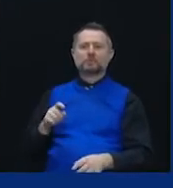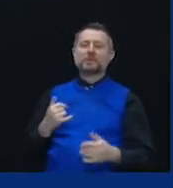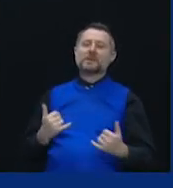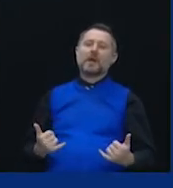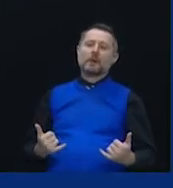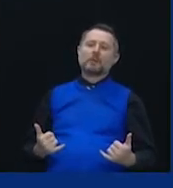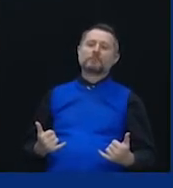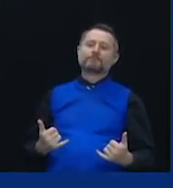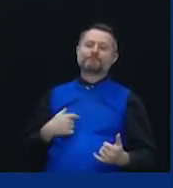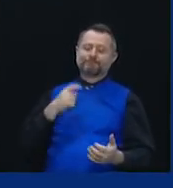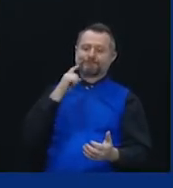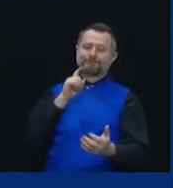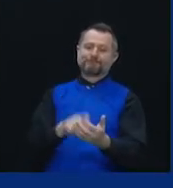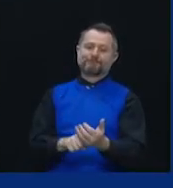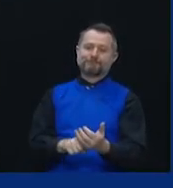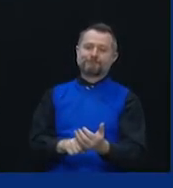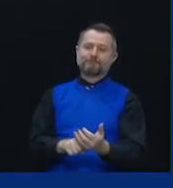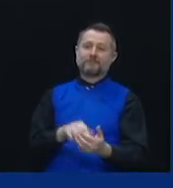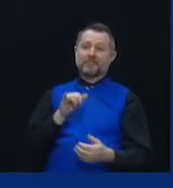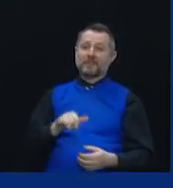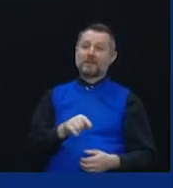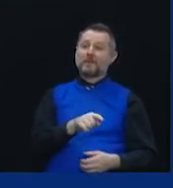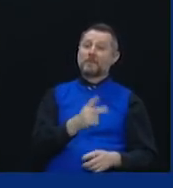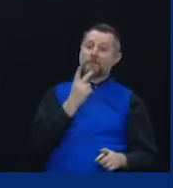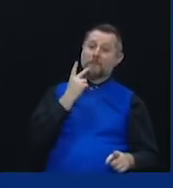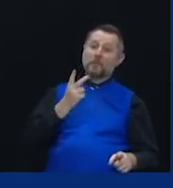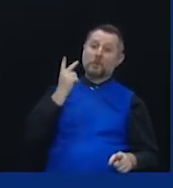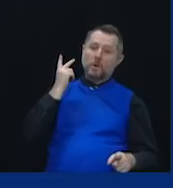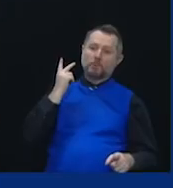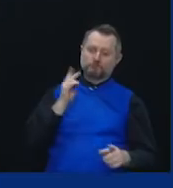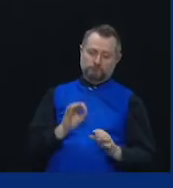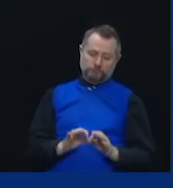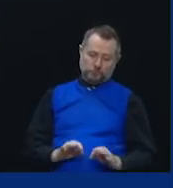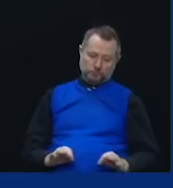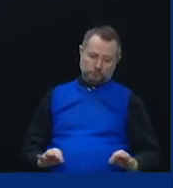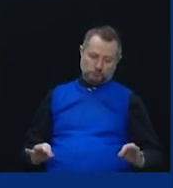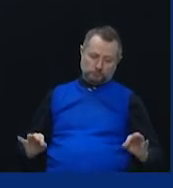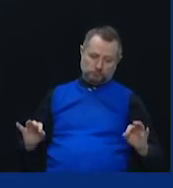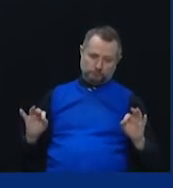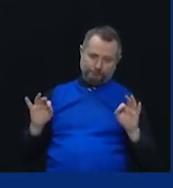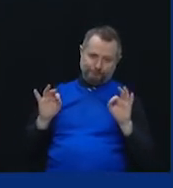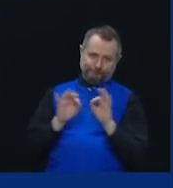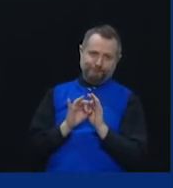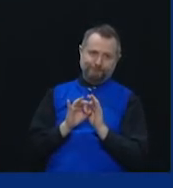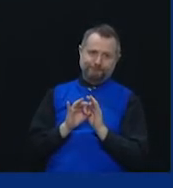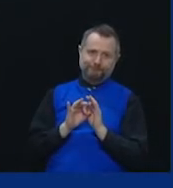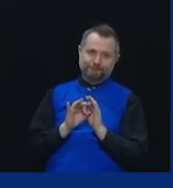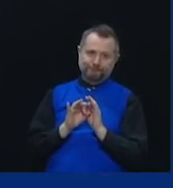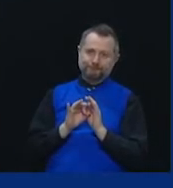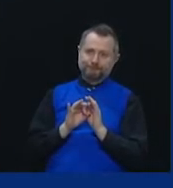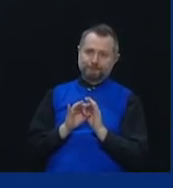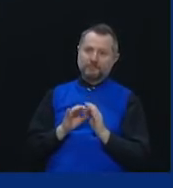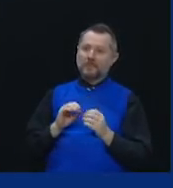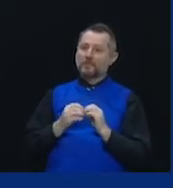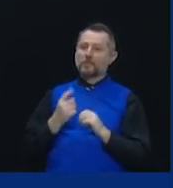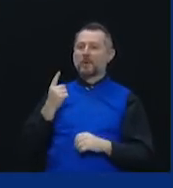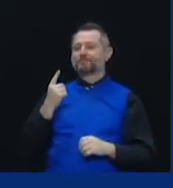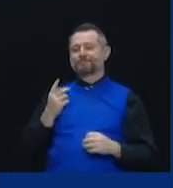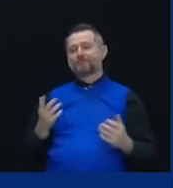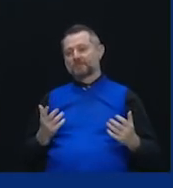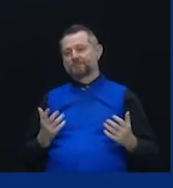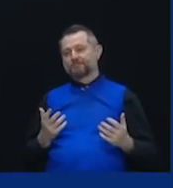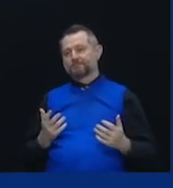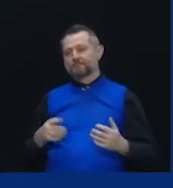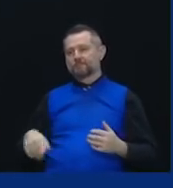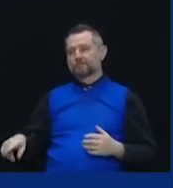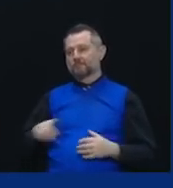why this memorial is so important. The most important thing to remember is this, that they risked their lives